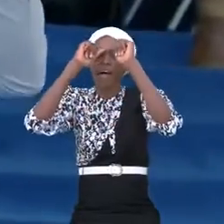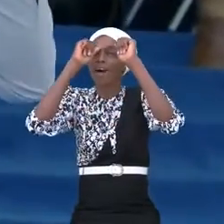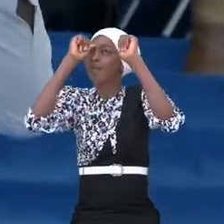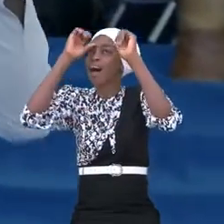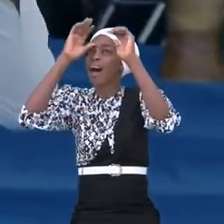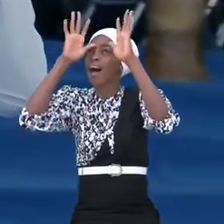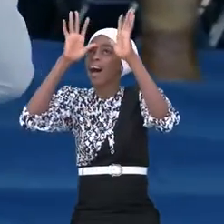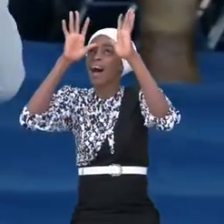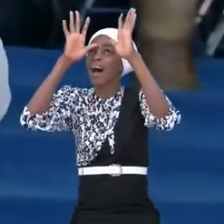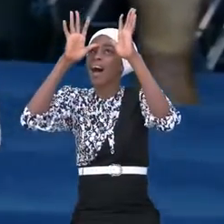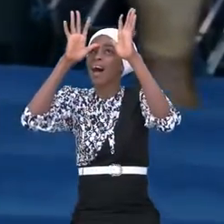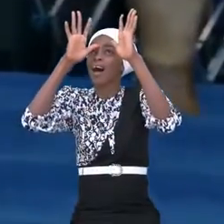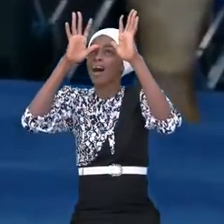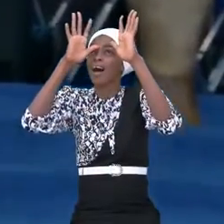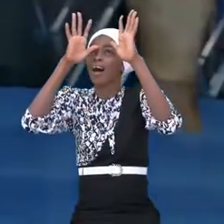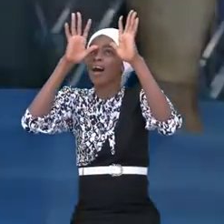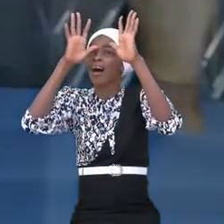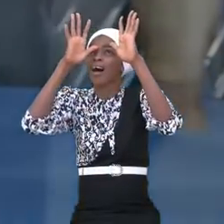Baba.